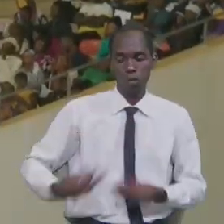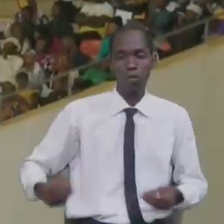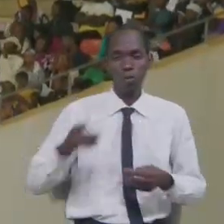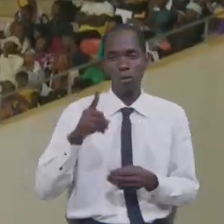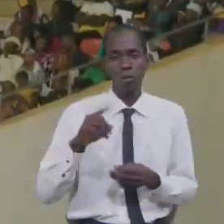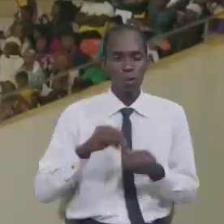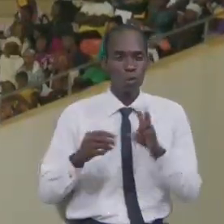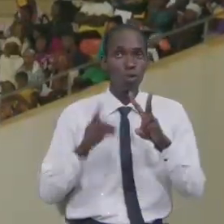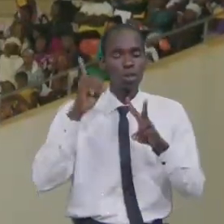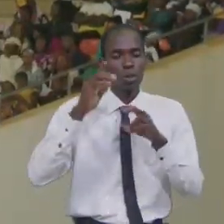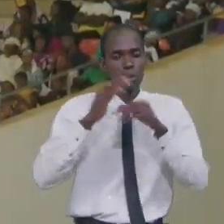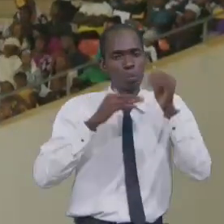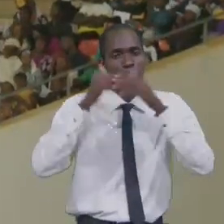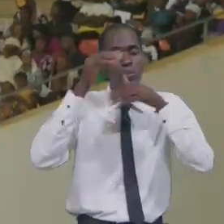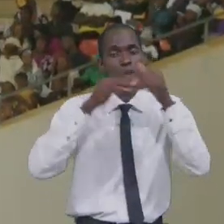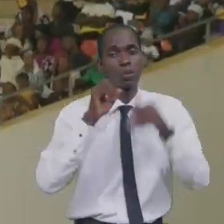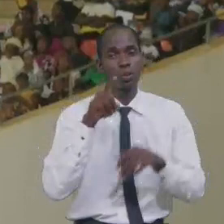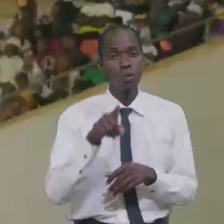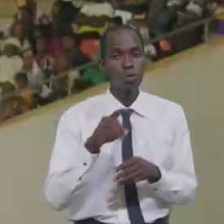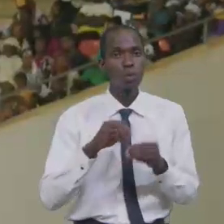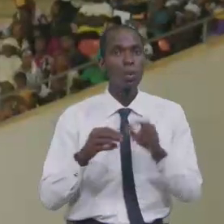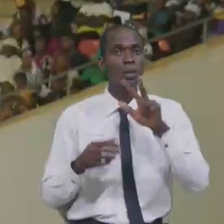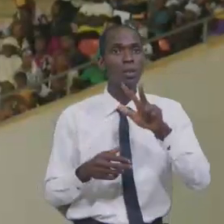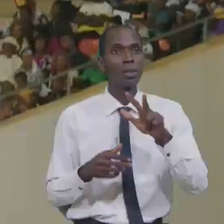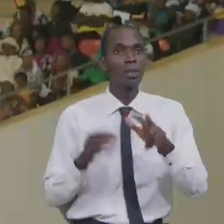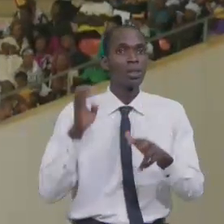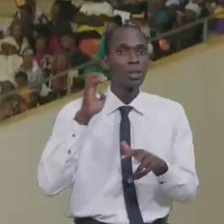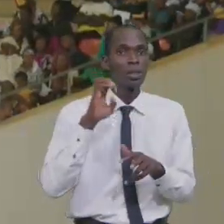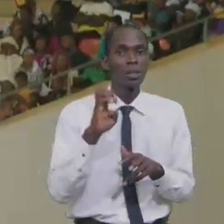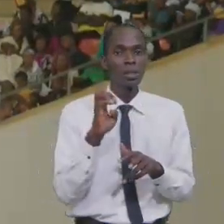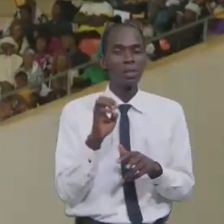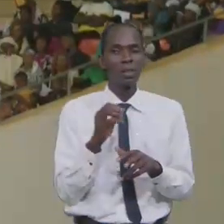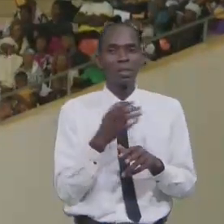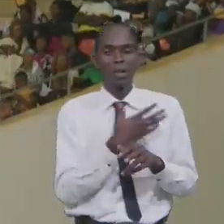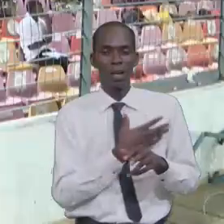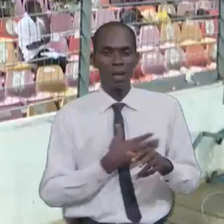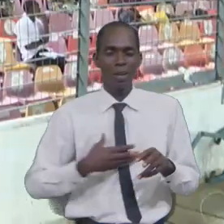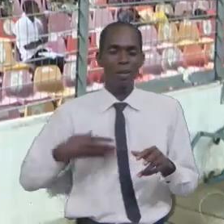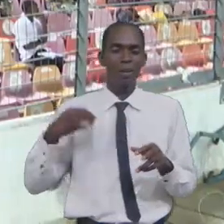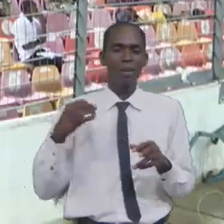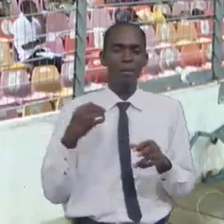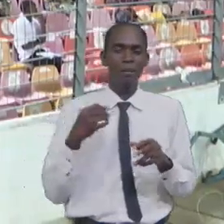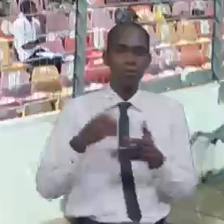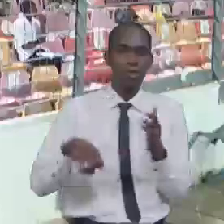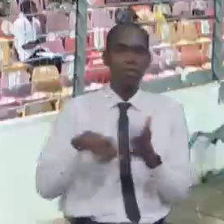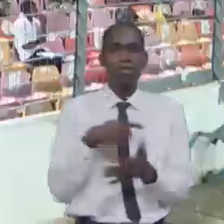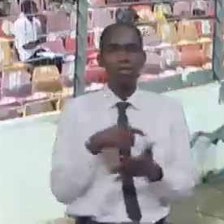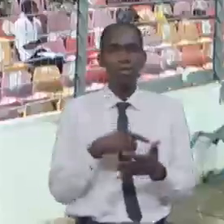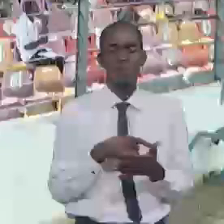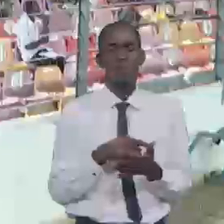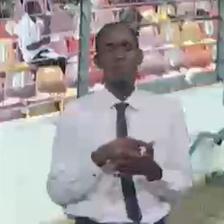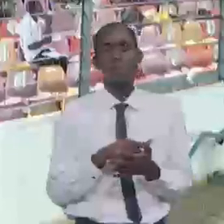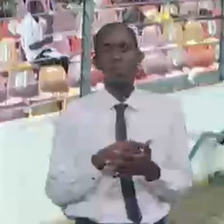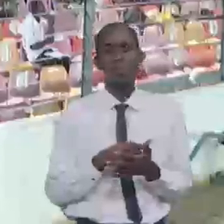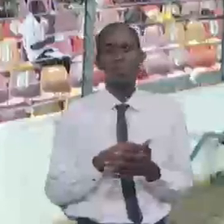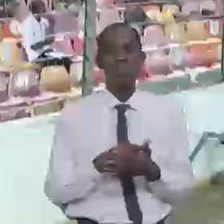you. He mends you. He monitors you. He wants to know, I want to make him, I want to